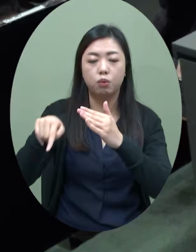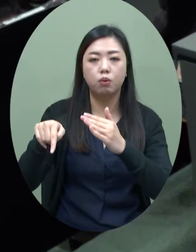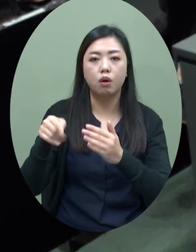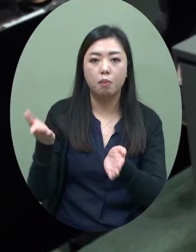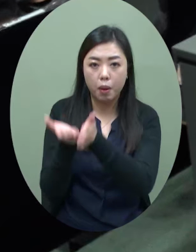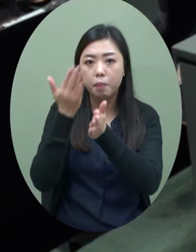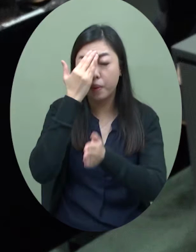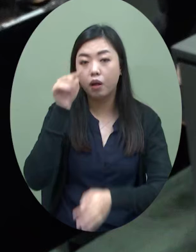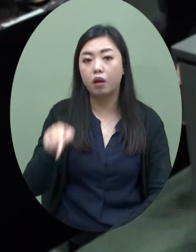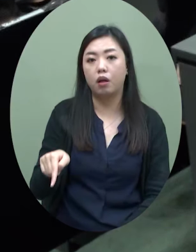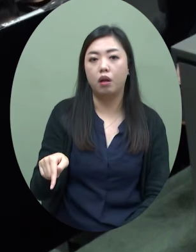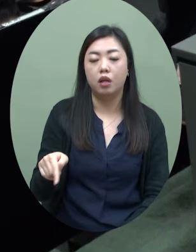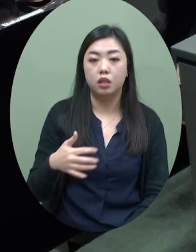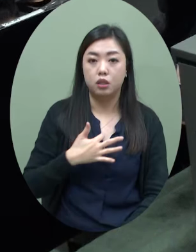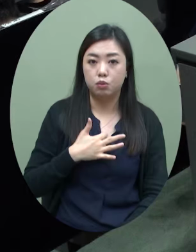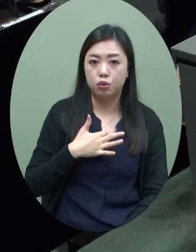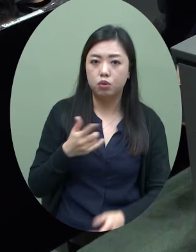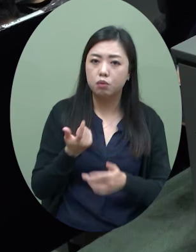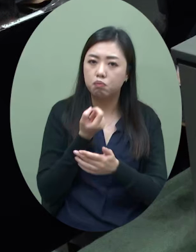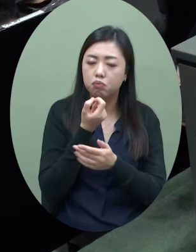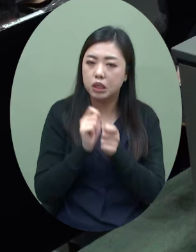not?And how do you see the fact that